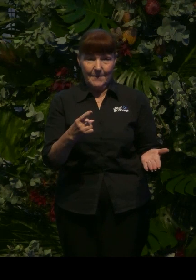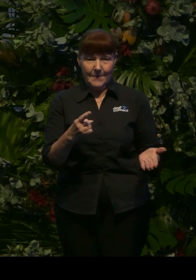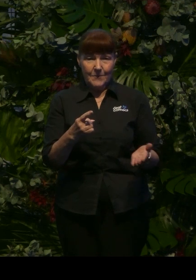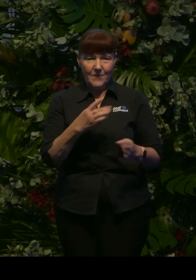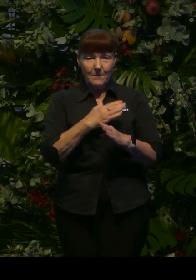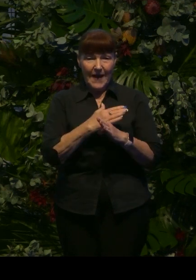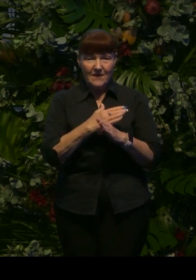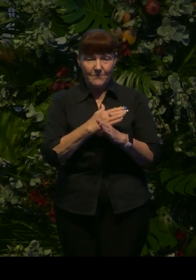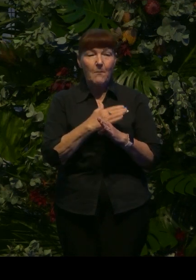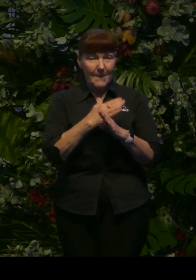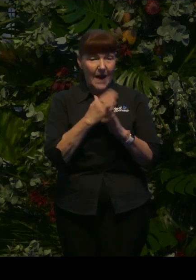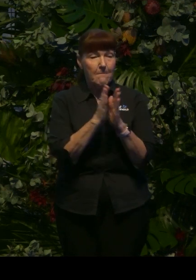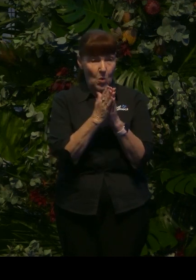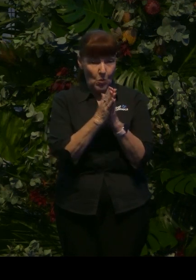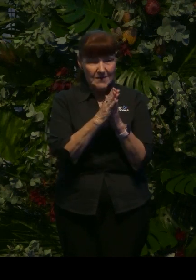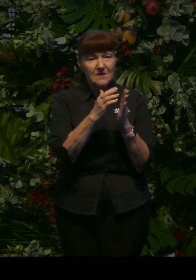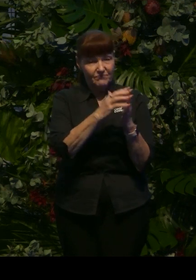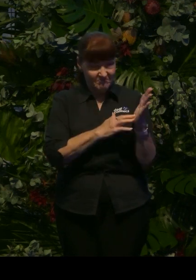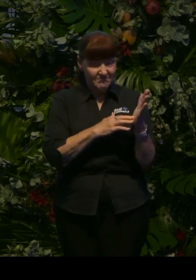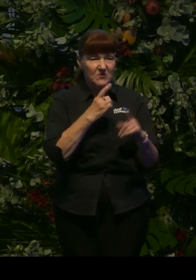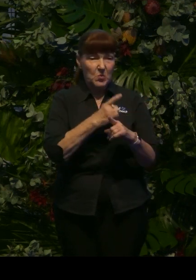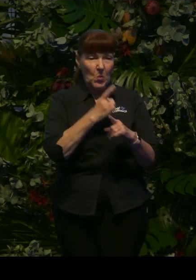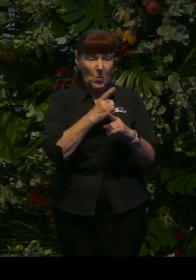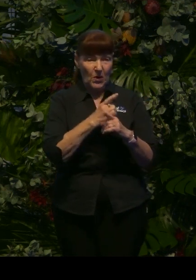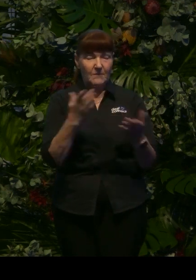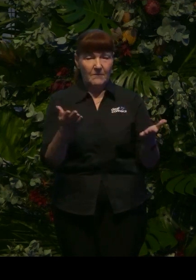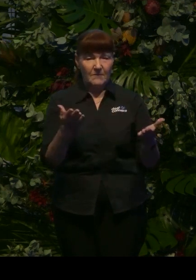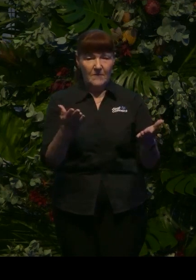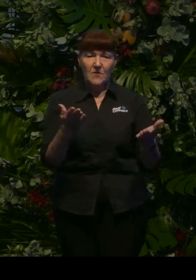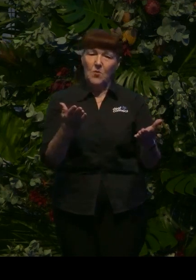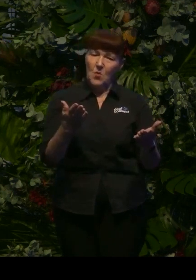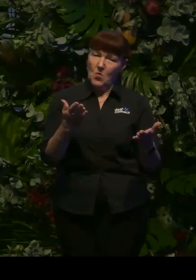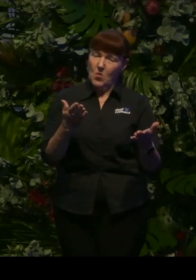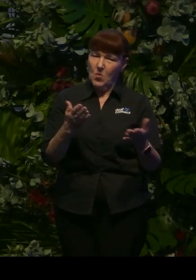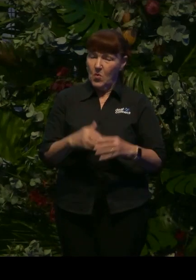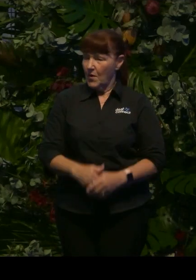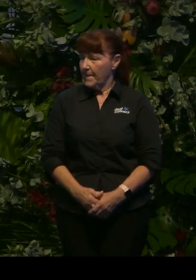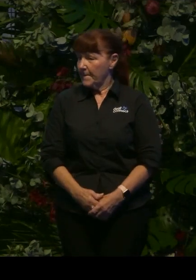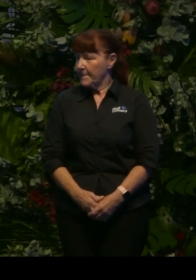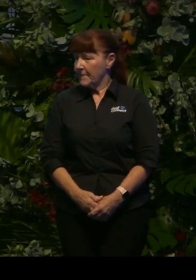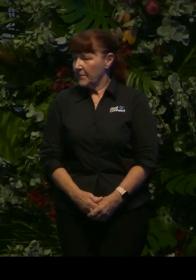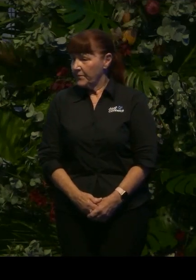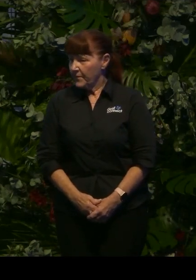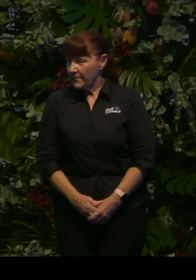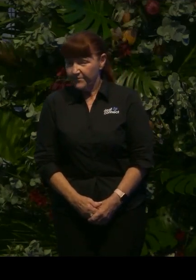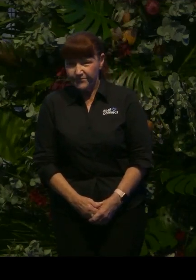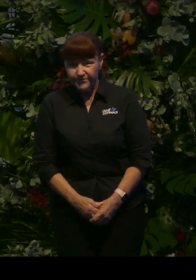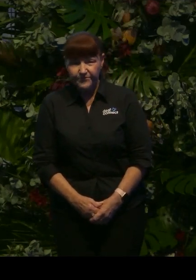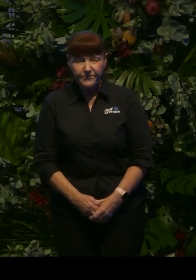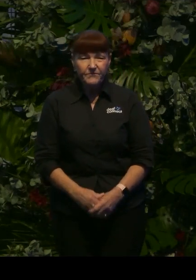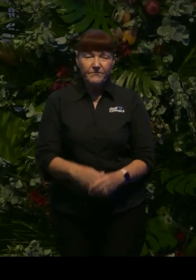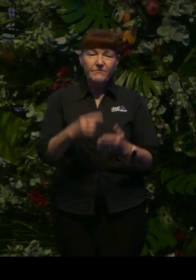So what do we expect in the upcoming legislative season in the United States? Only a few weeks